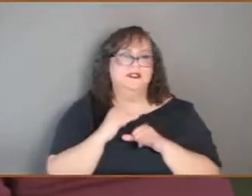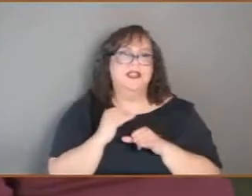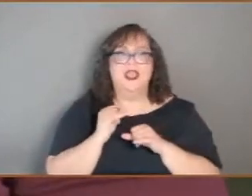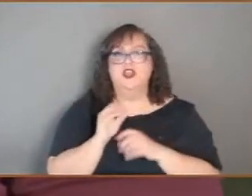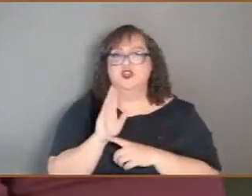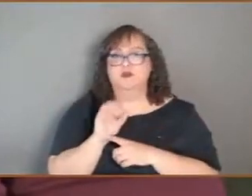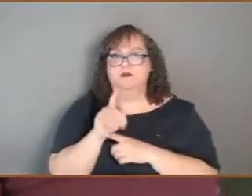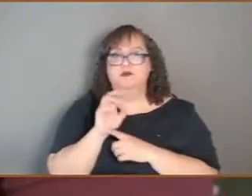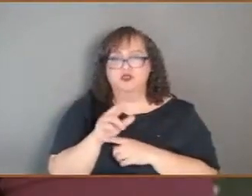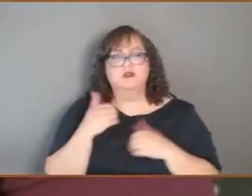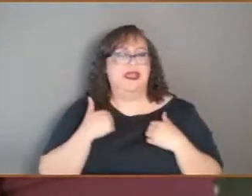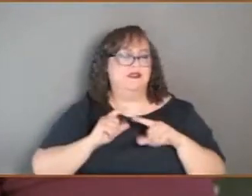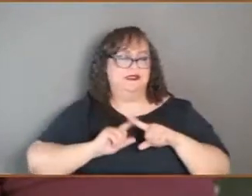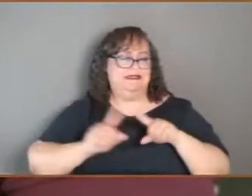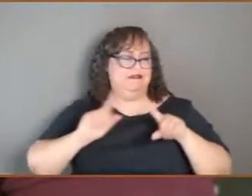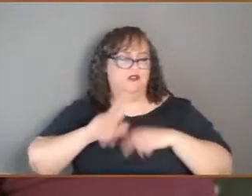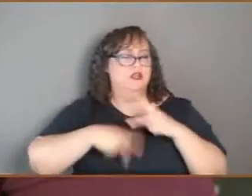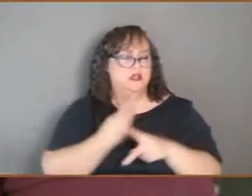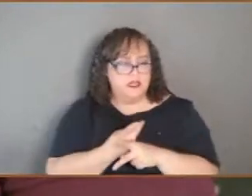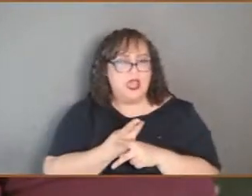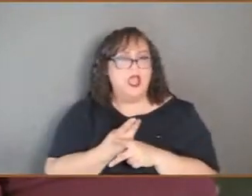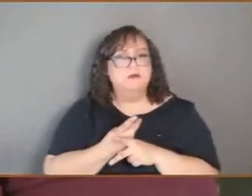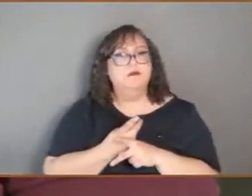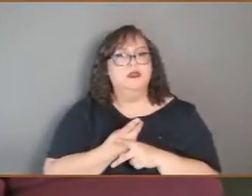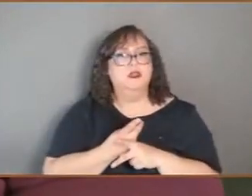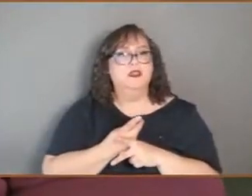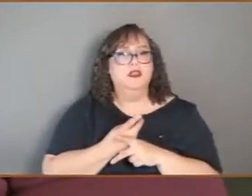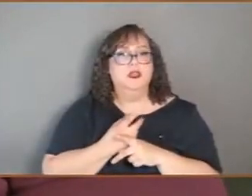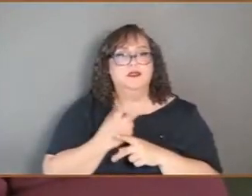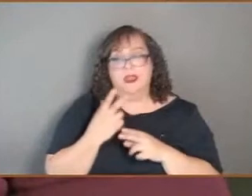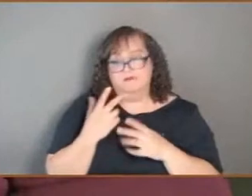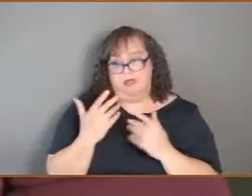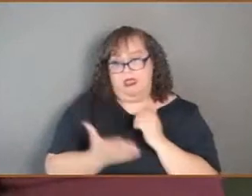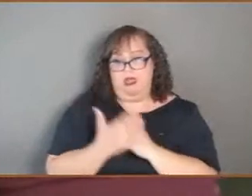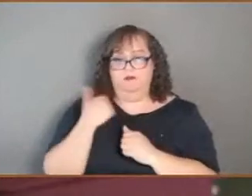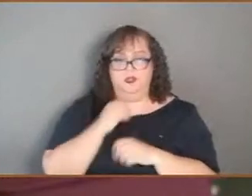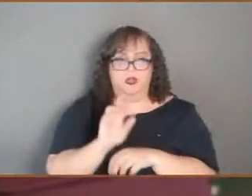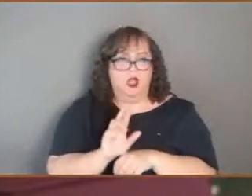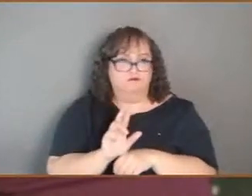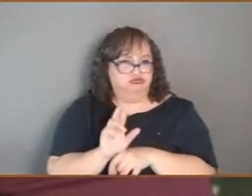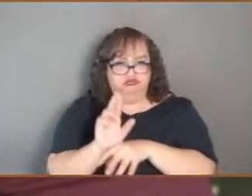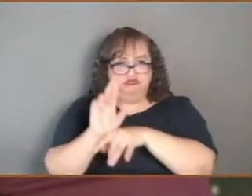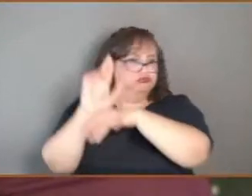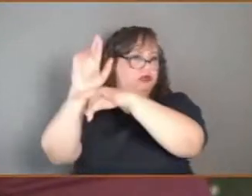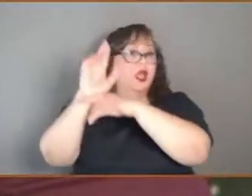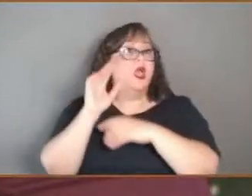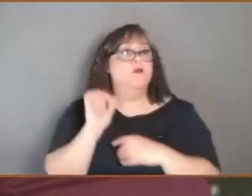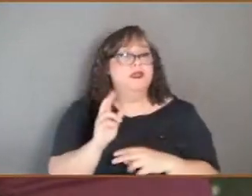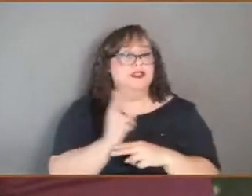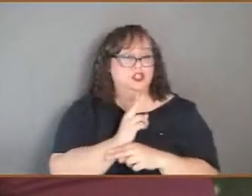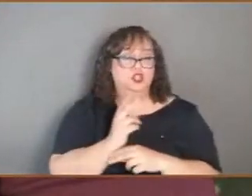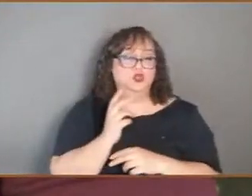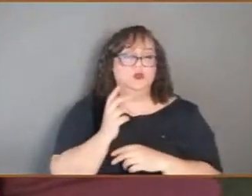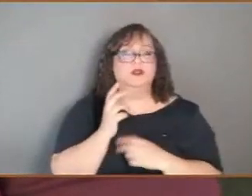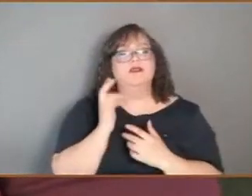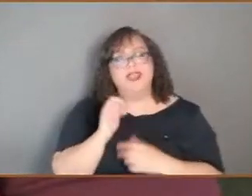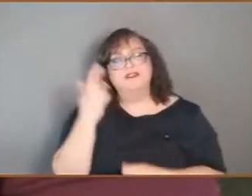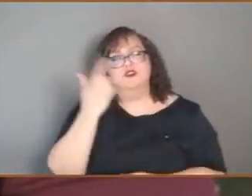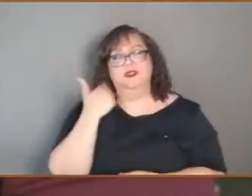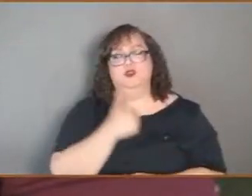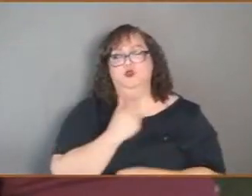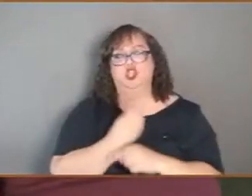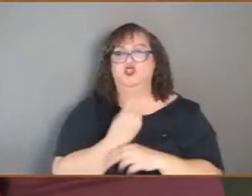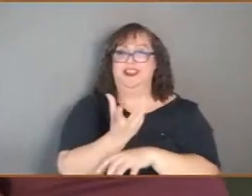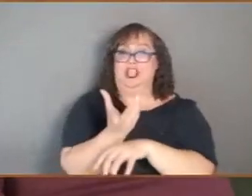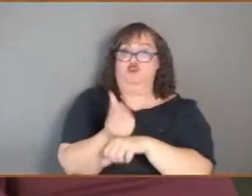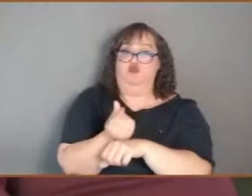us, that high speed to get us on our way. And that's why we're using the gravity assist, right? We need that boost from the